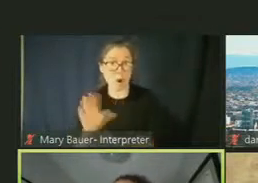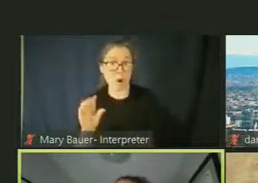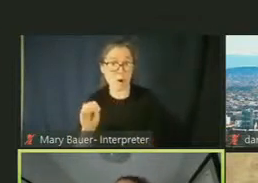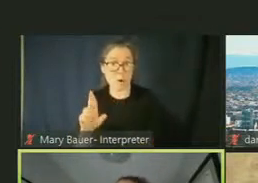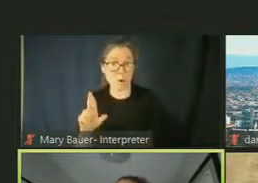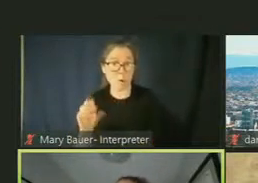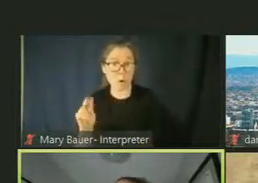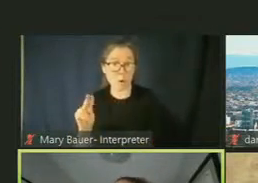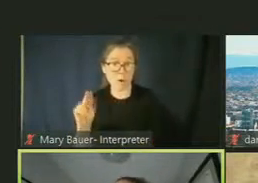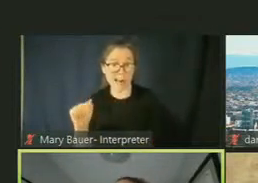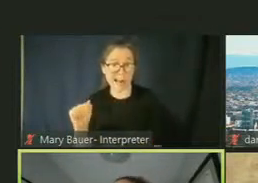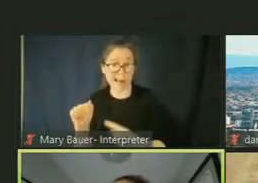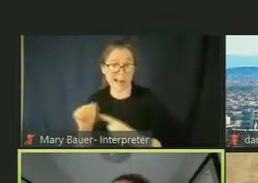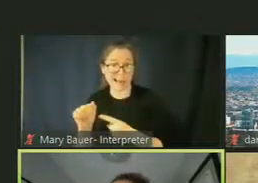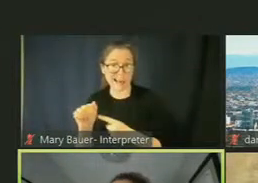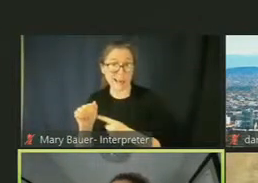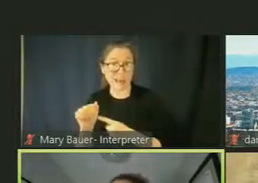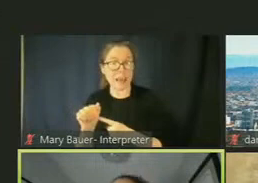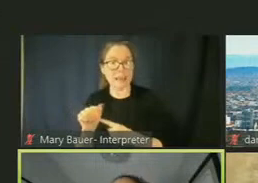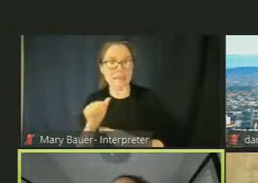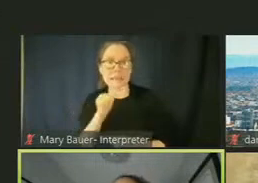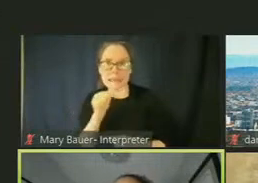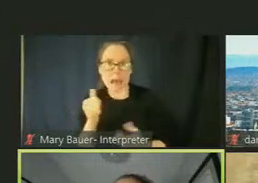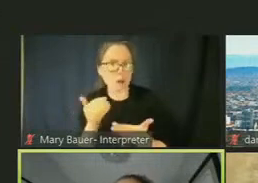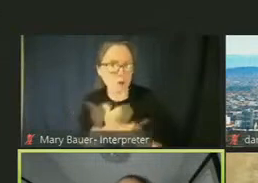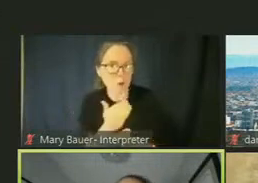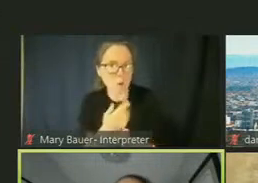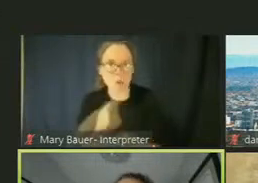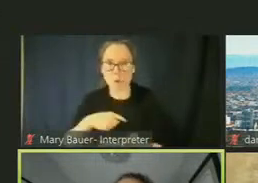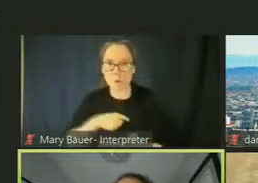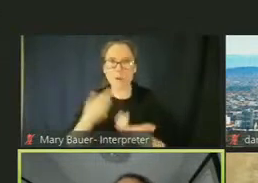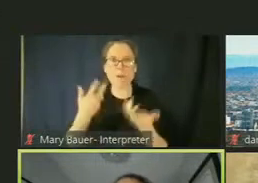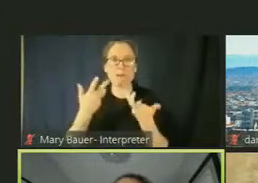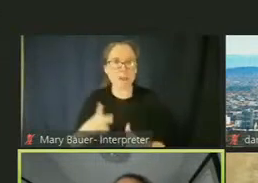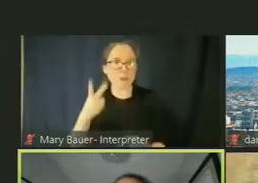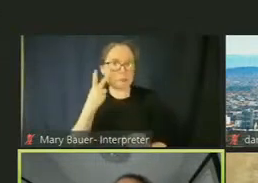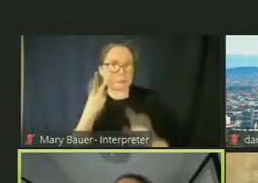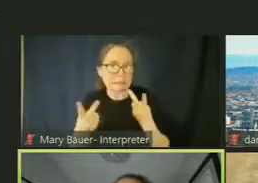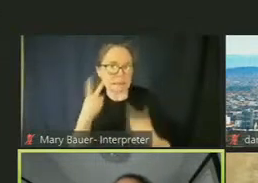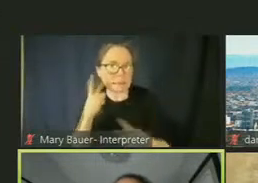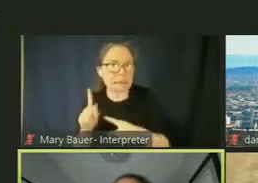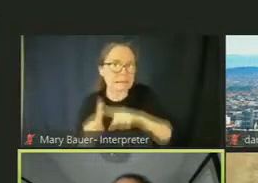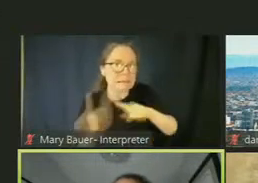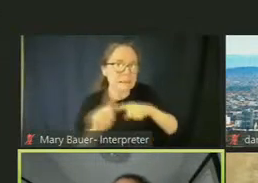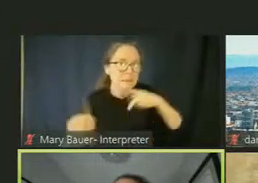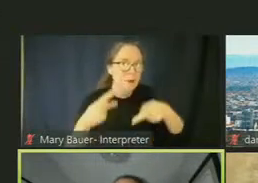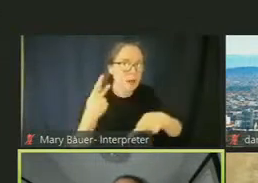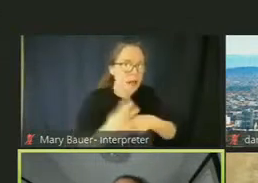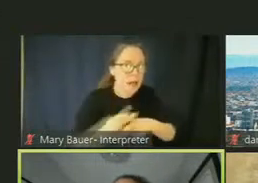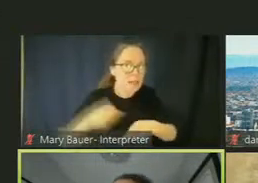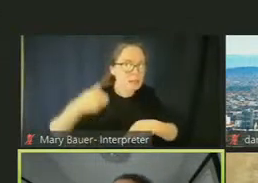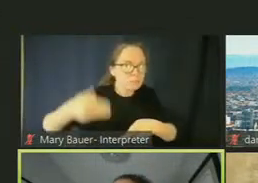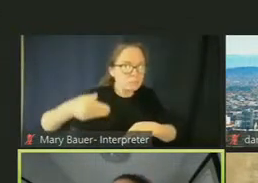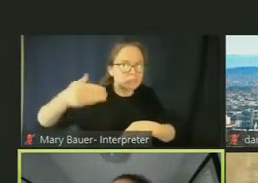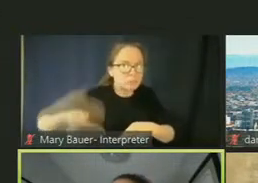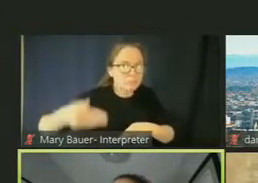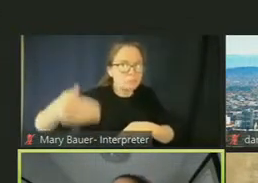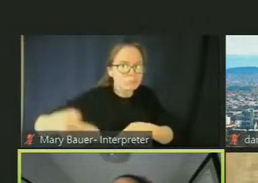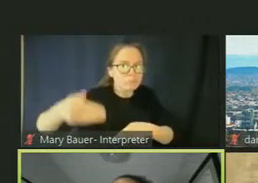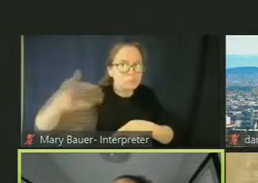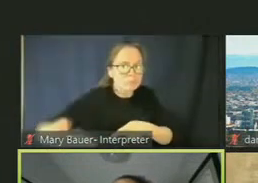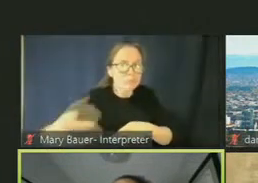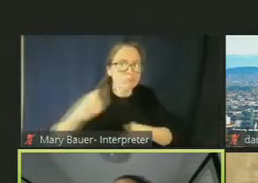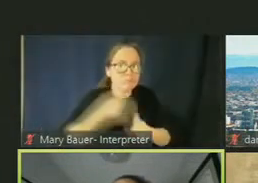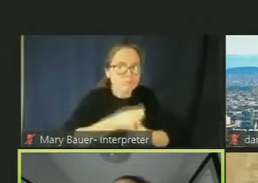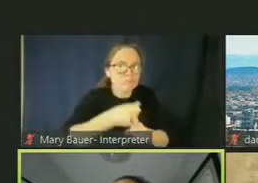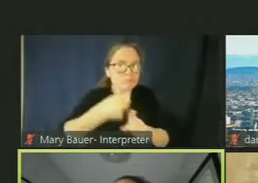coronavirus, is not unknown to us. There have been prior coronavirus outbreaks that were quite significant in